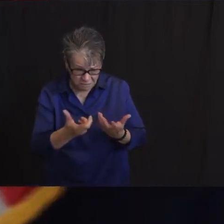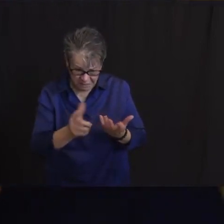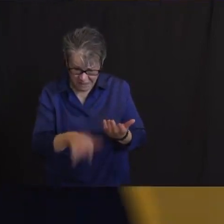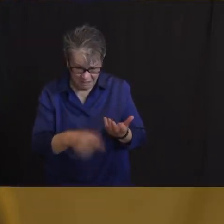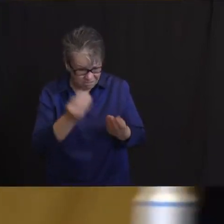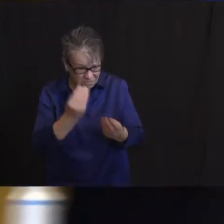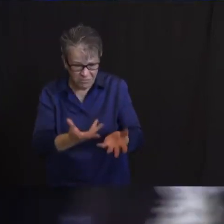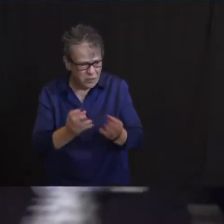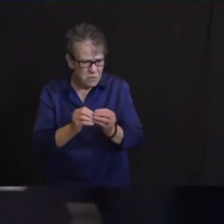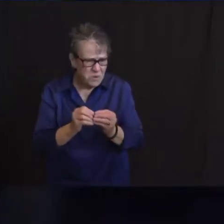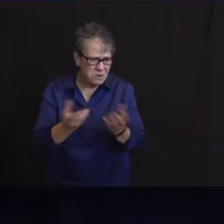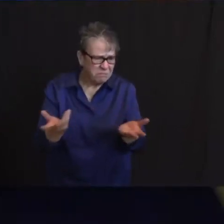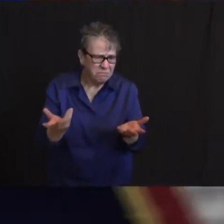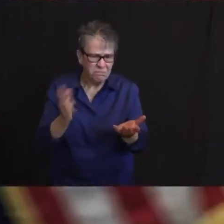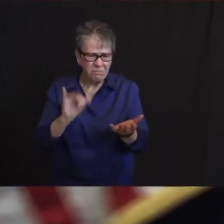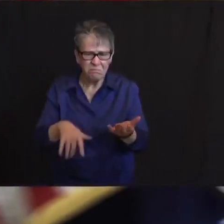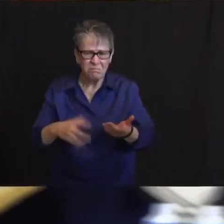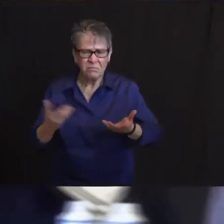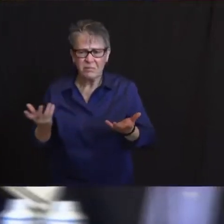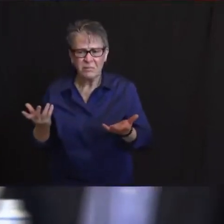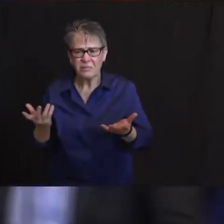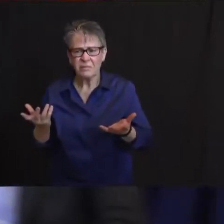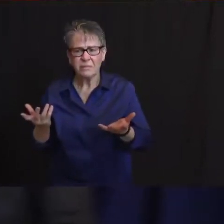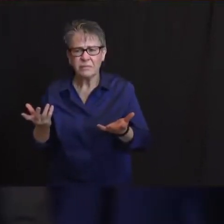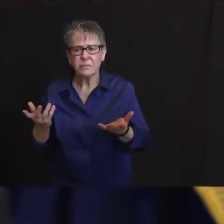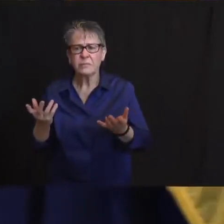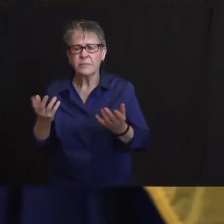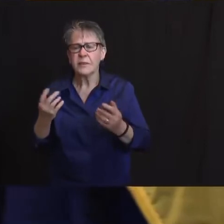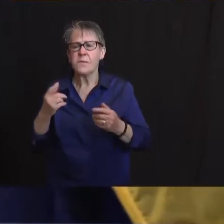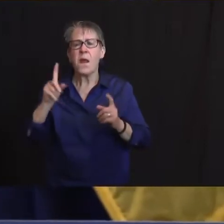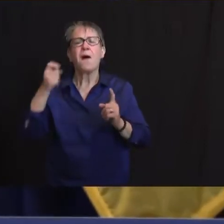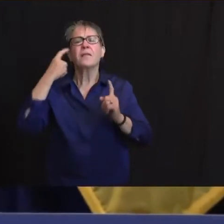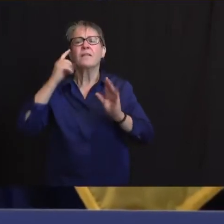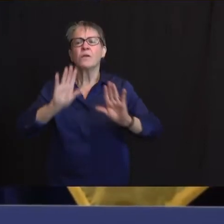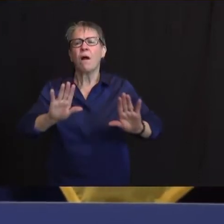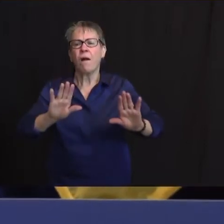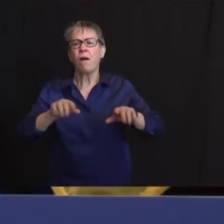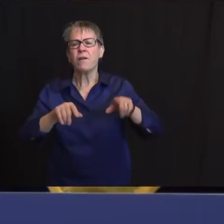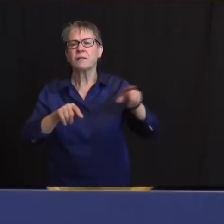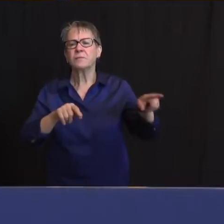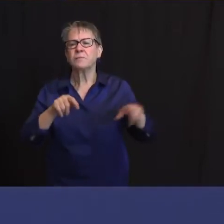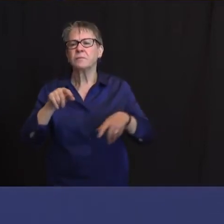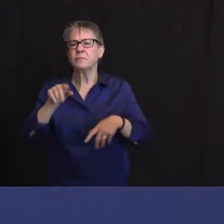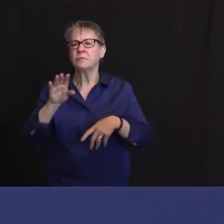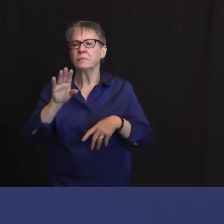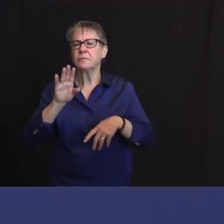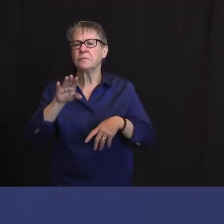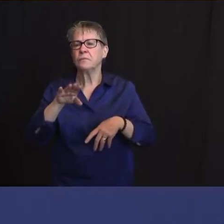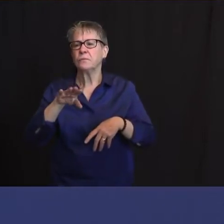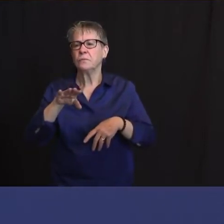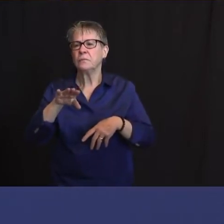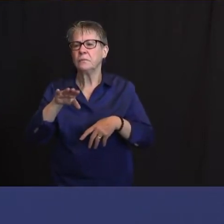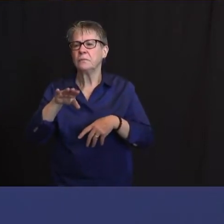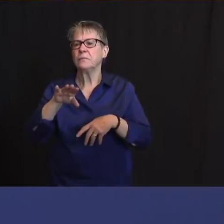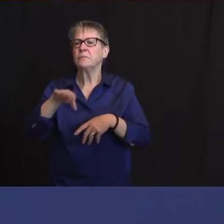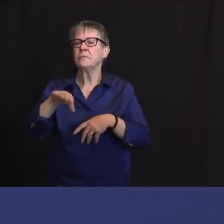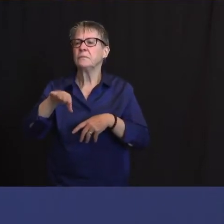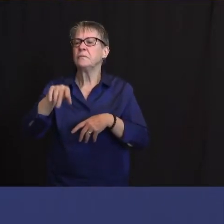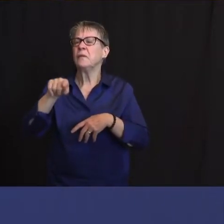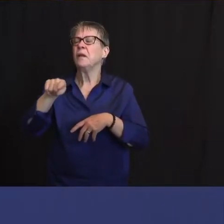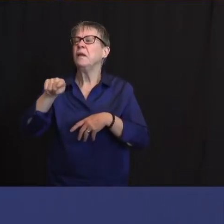been notified that, in fact, Asa Hutchinson is term limited. Beyond that, nothing. Good to see you. Matt, good afternoon.